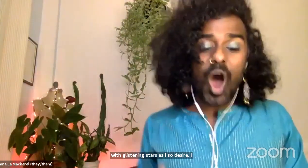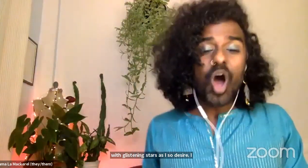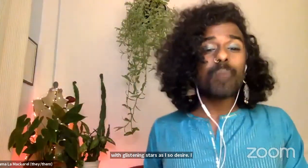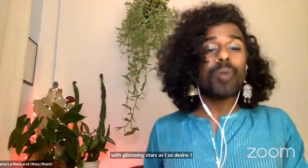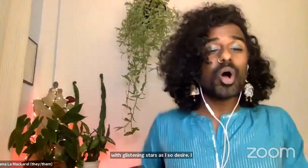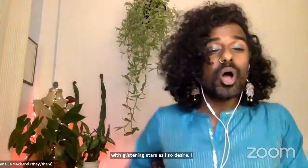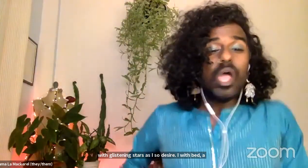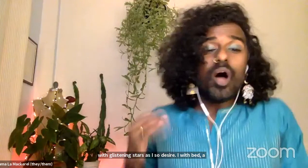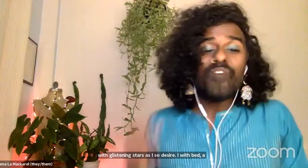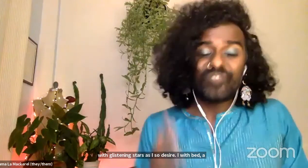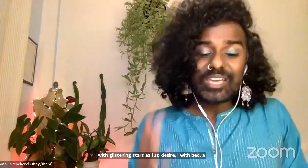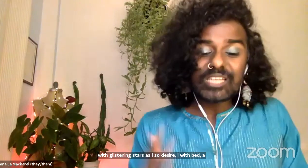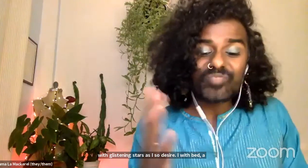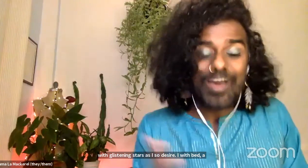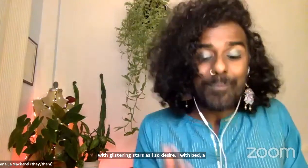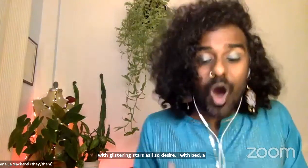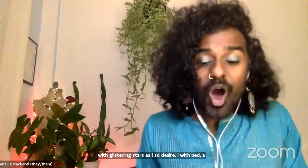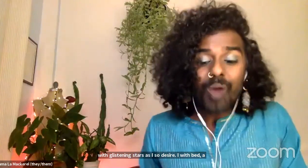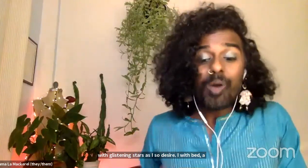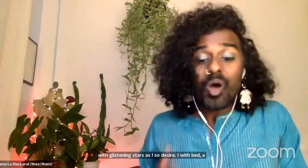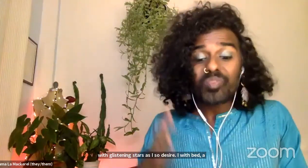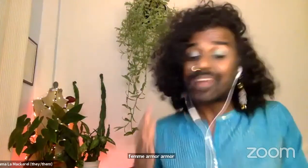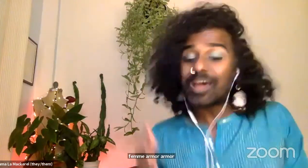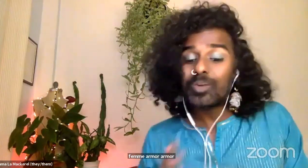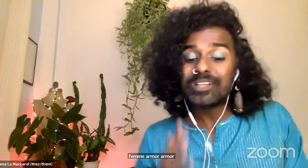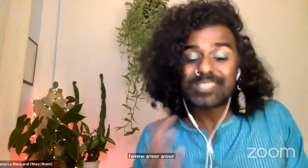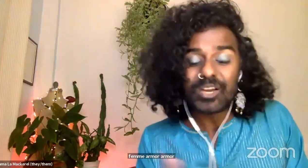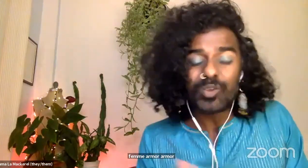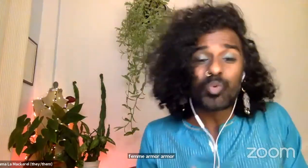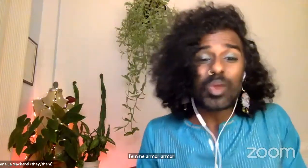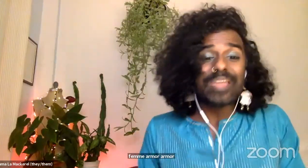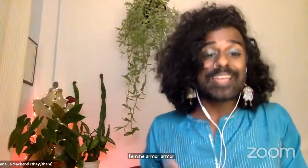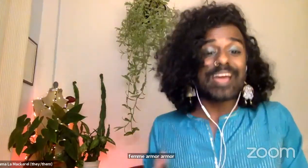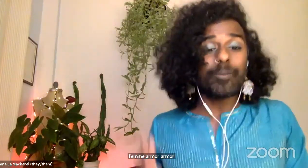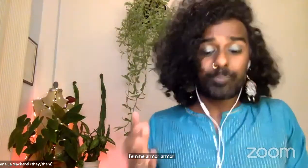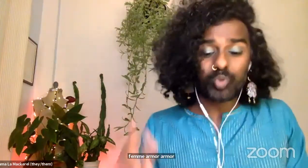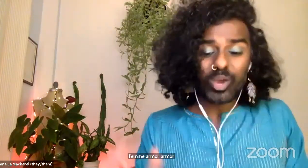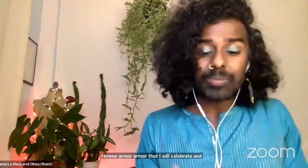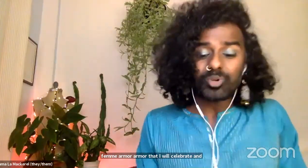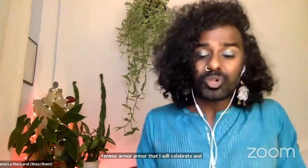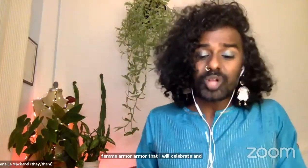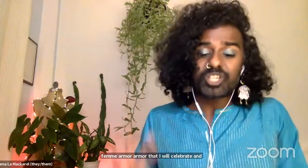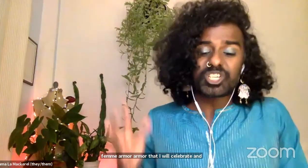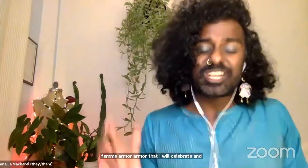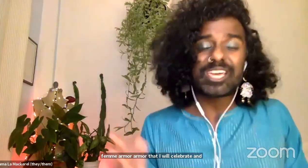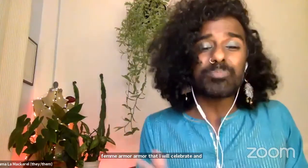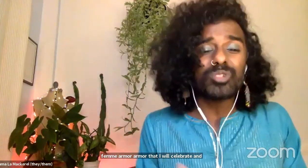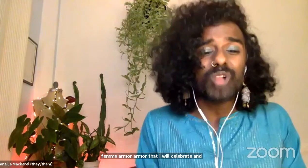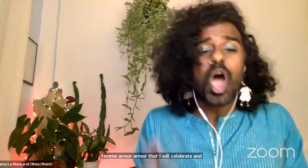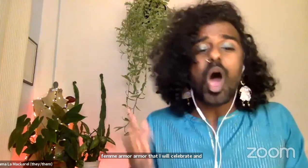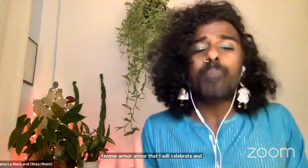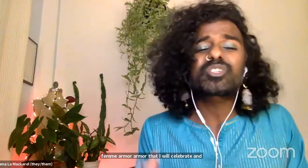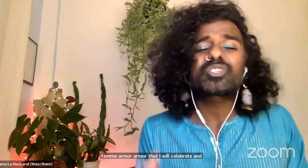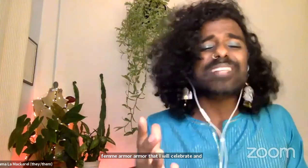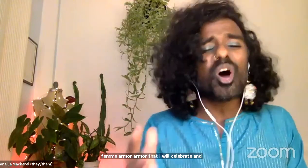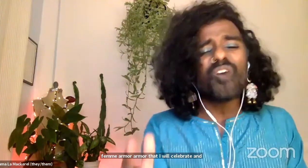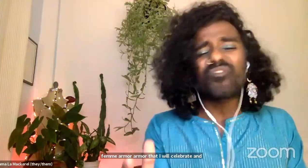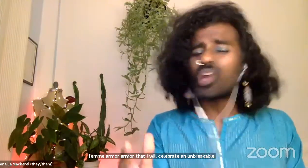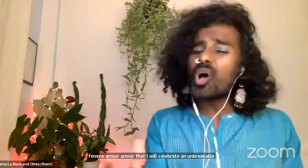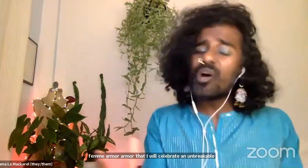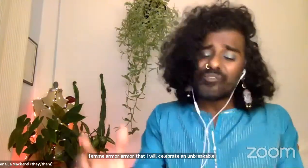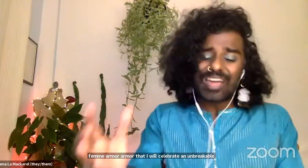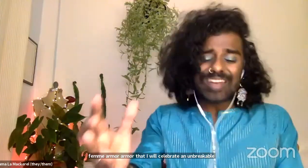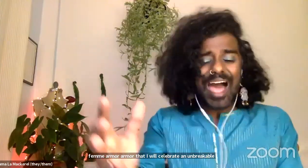femme armor, a fierce femme armor that I will celebrate, an unbreakable, unshakable object